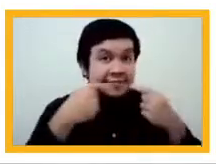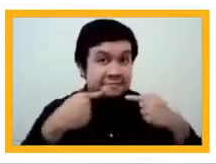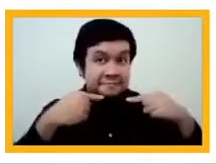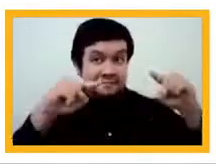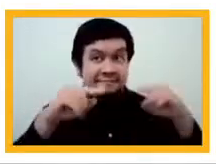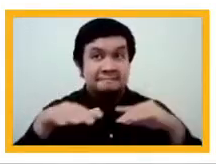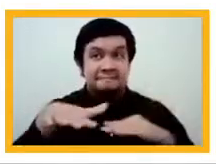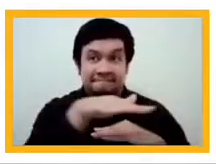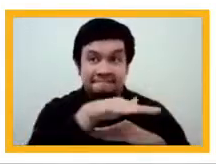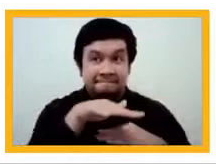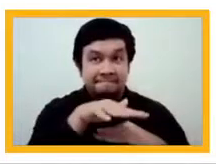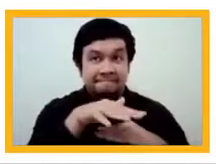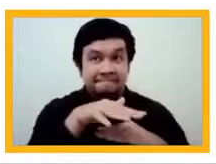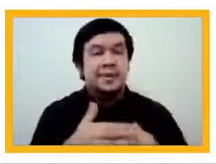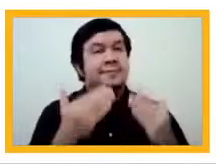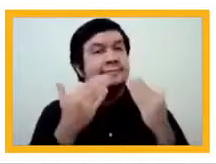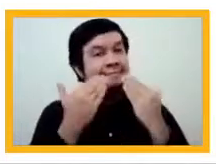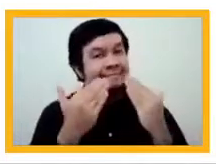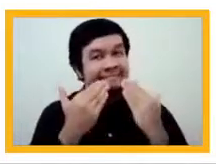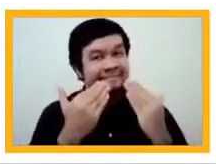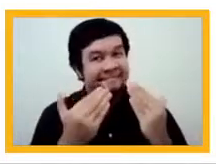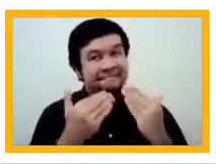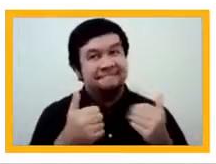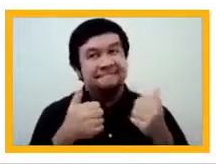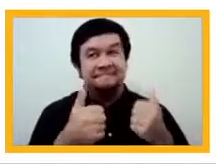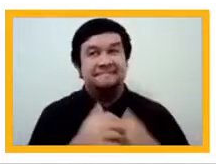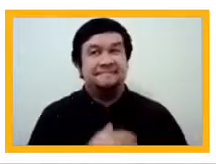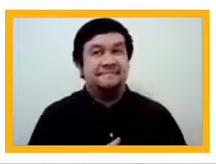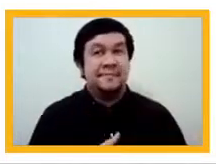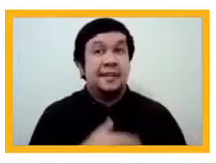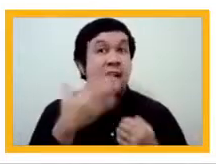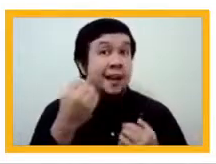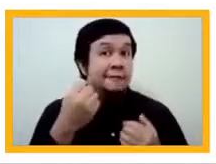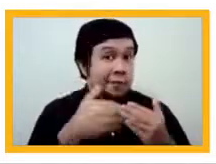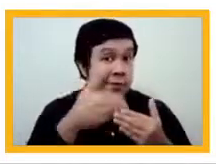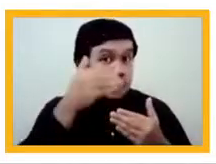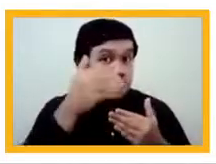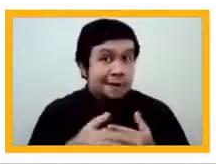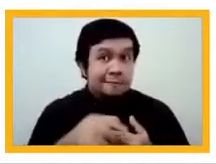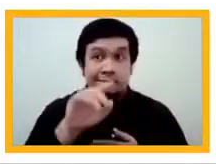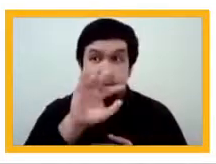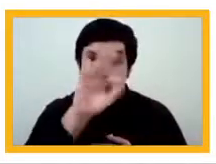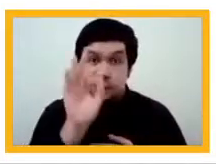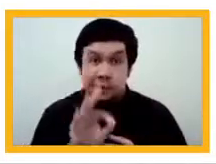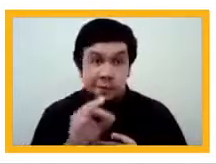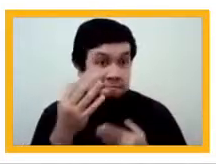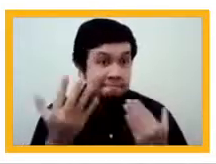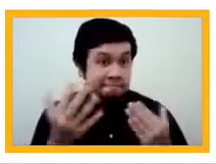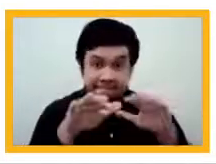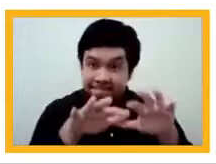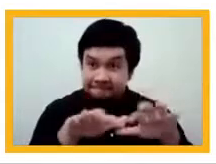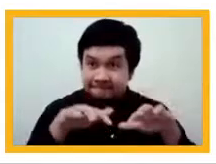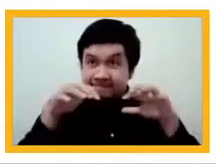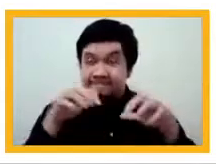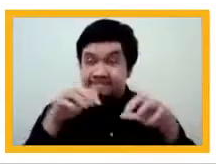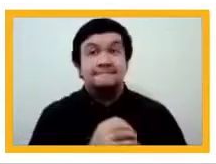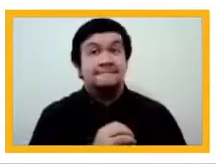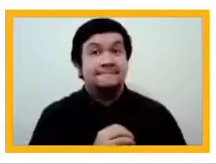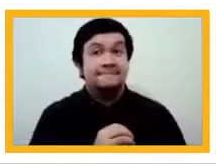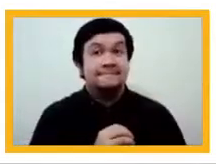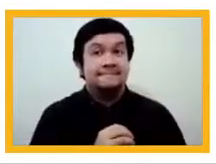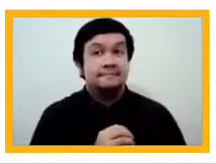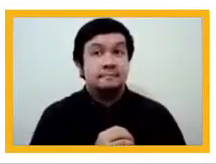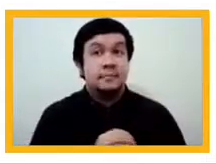Let's go first to the questions we are receiving from the audience, and then let's hear from our ADB experts, some of